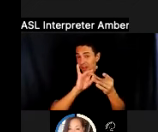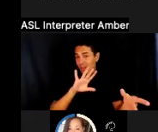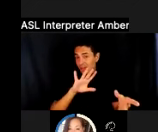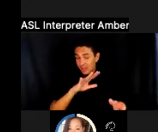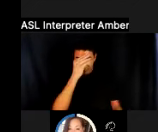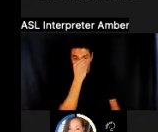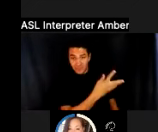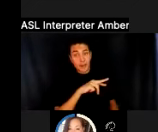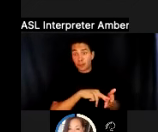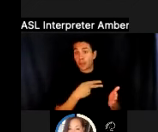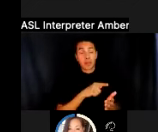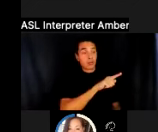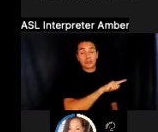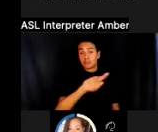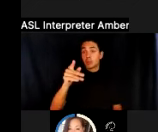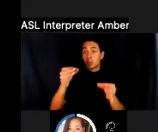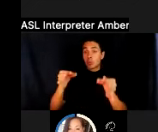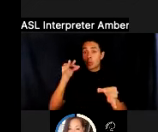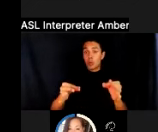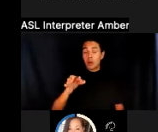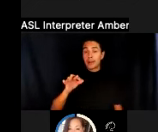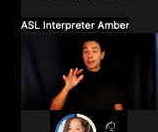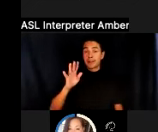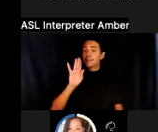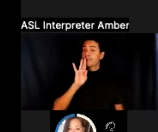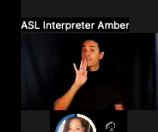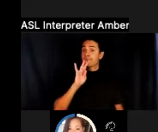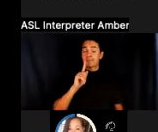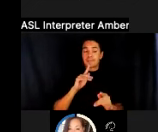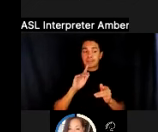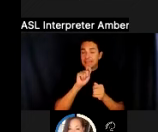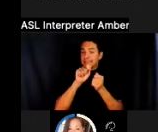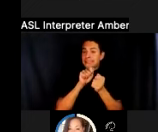to testify in court and disclose intimate